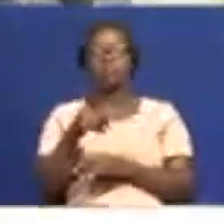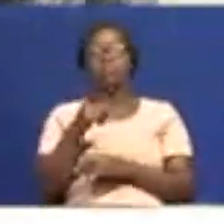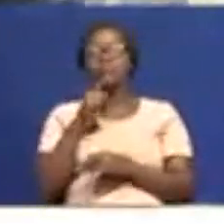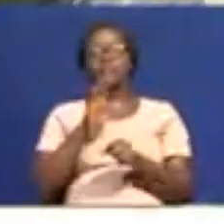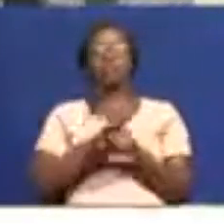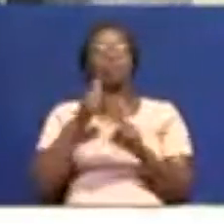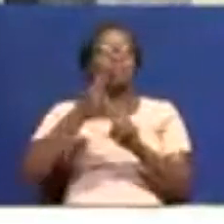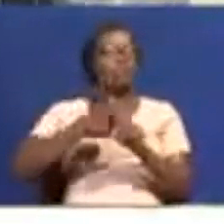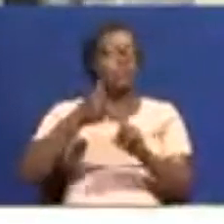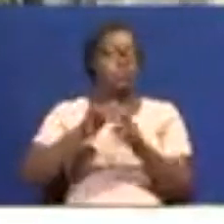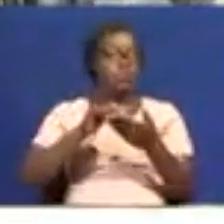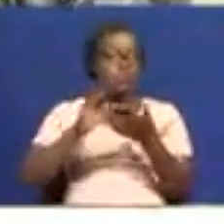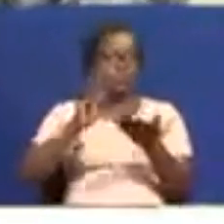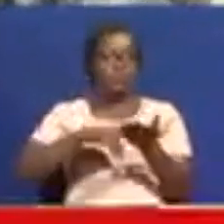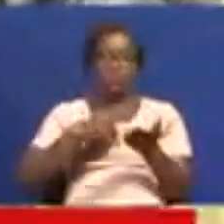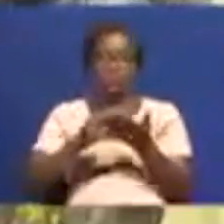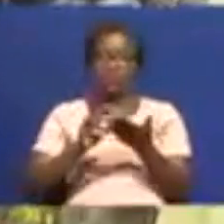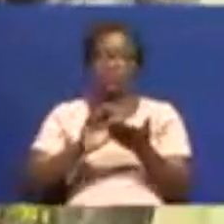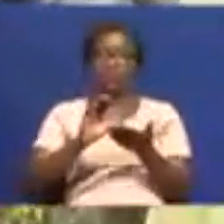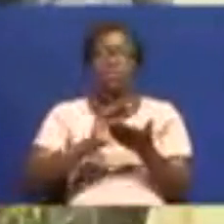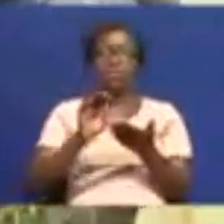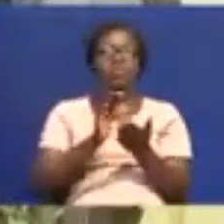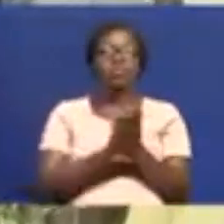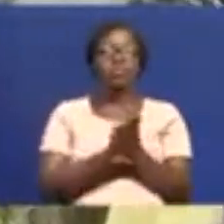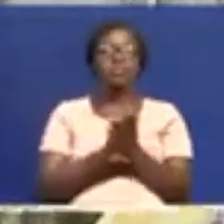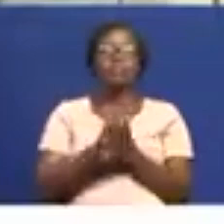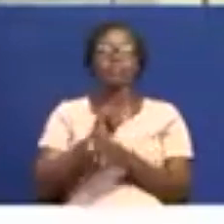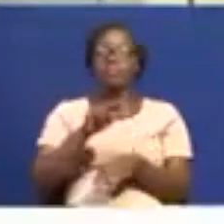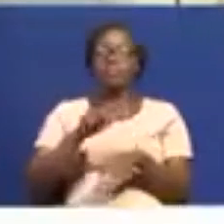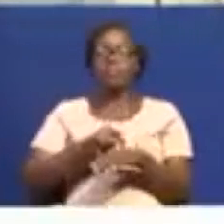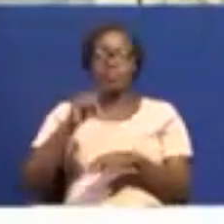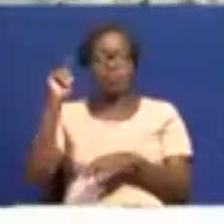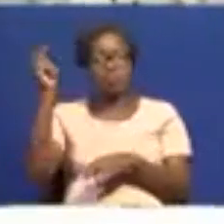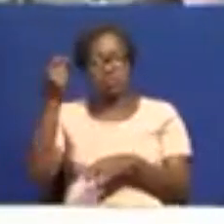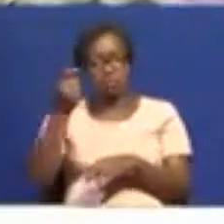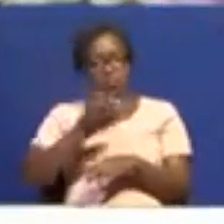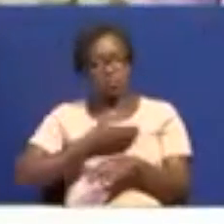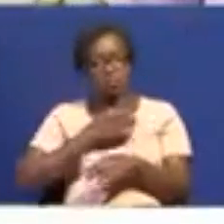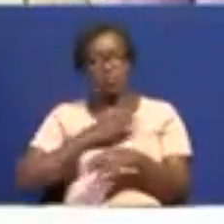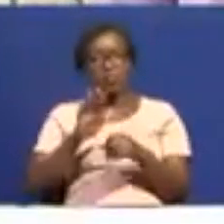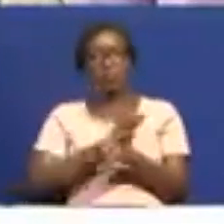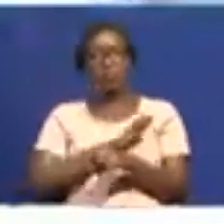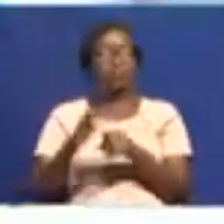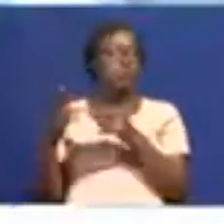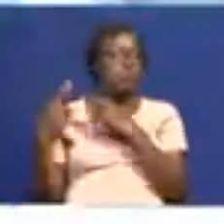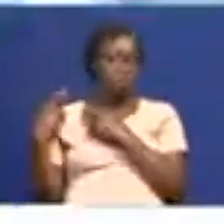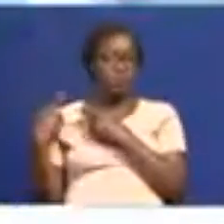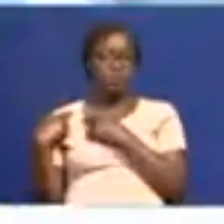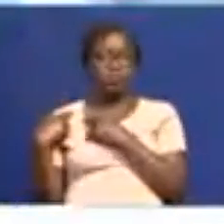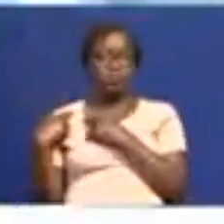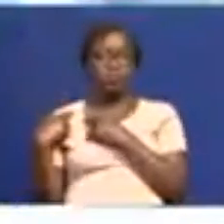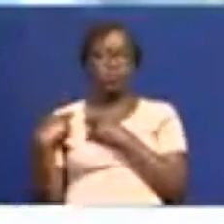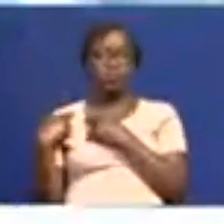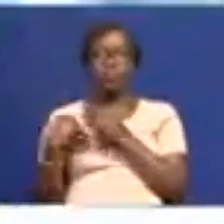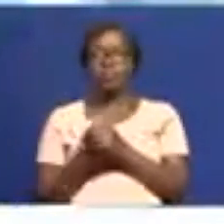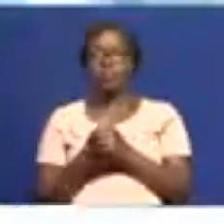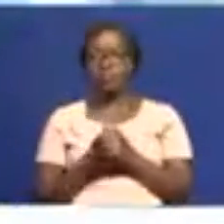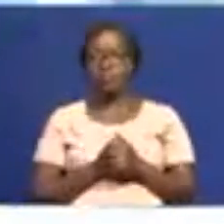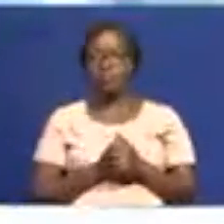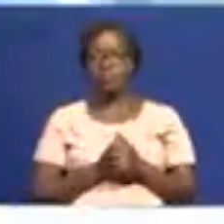to lobby for more resources to be allocated to the National Heroes Council to fulfill their mandate. Even if it is